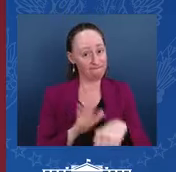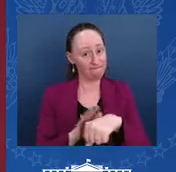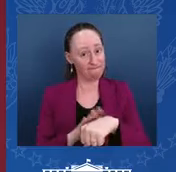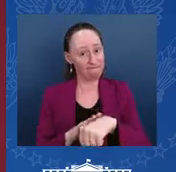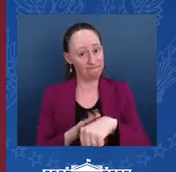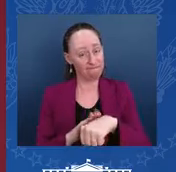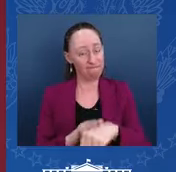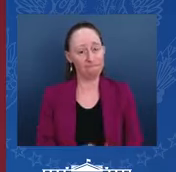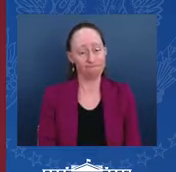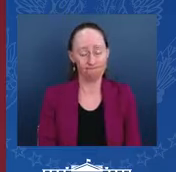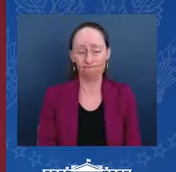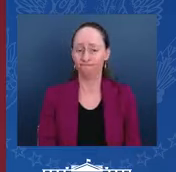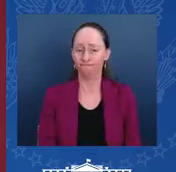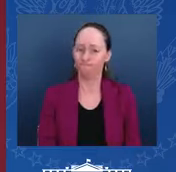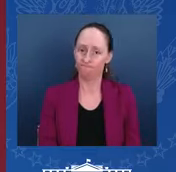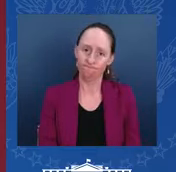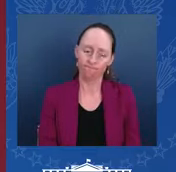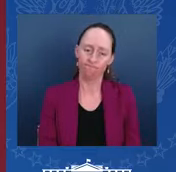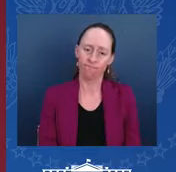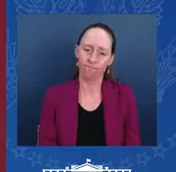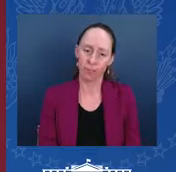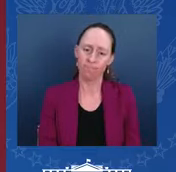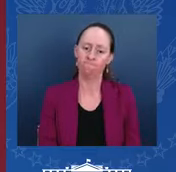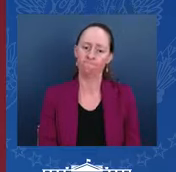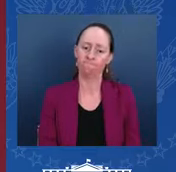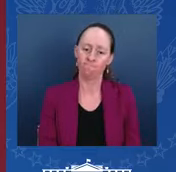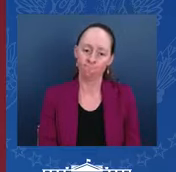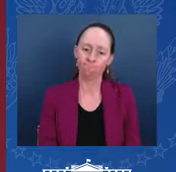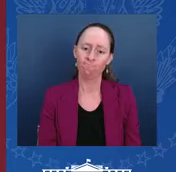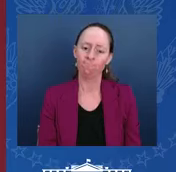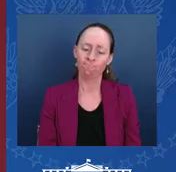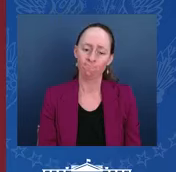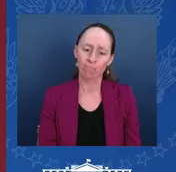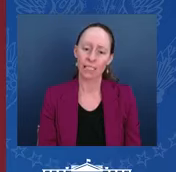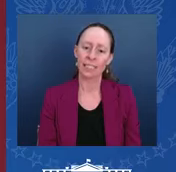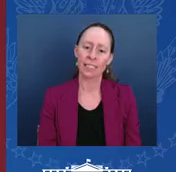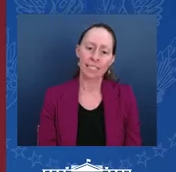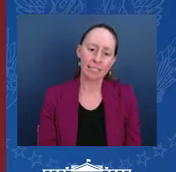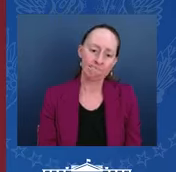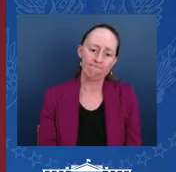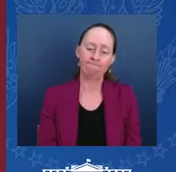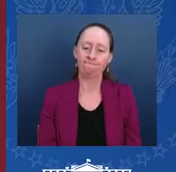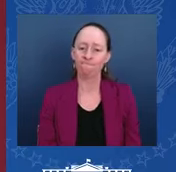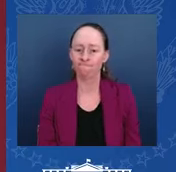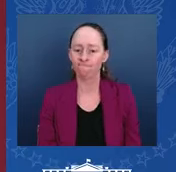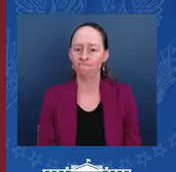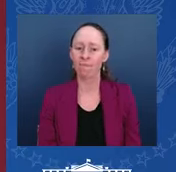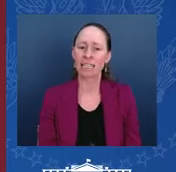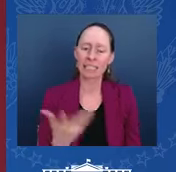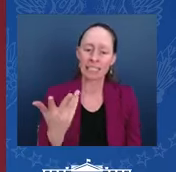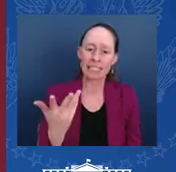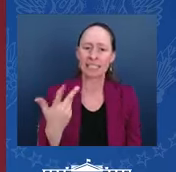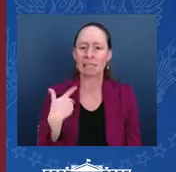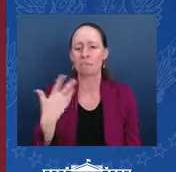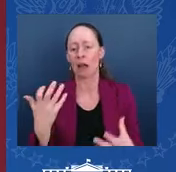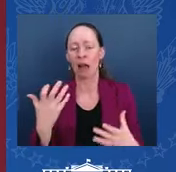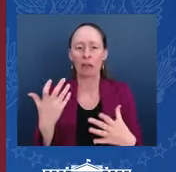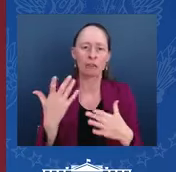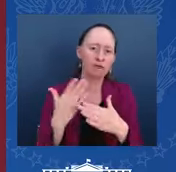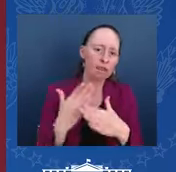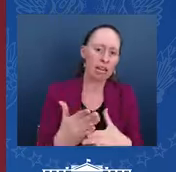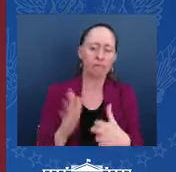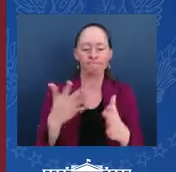I'll just say something that's both revealing and self-defeating. You know, there are only a